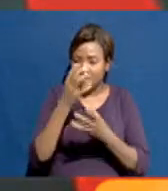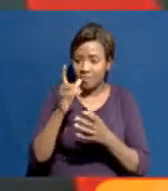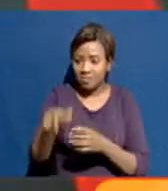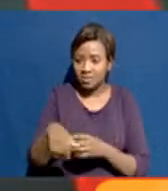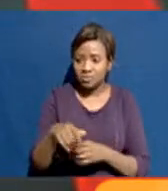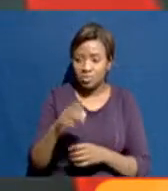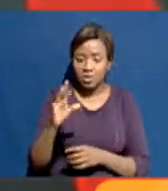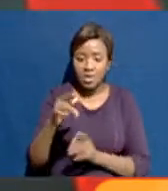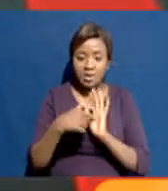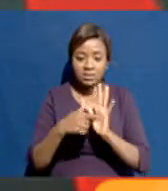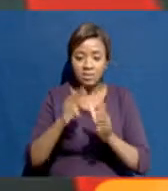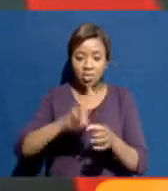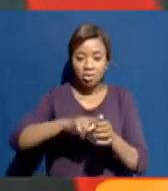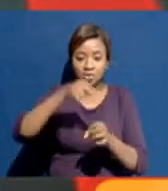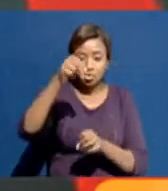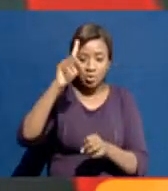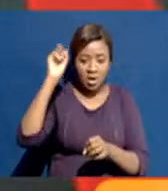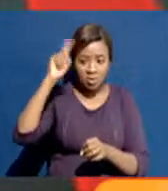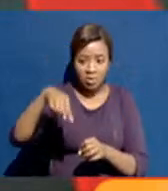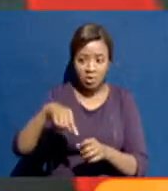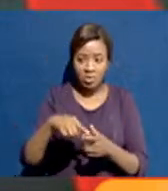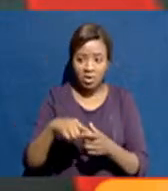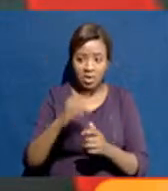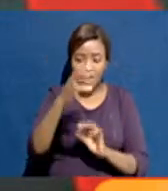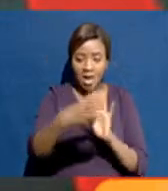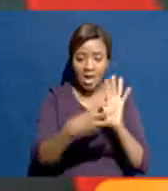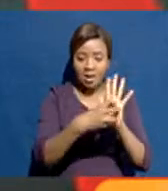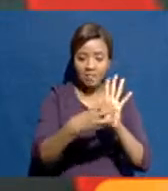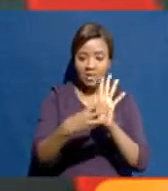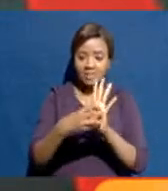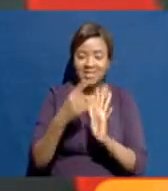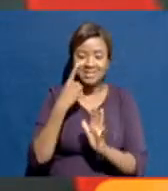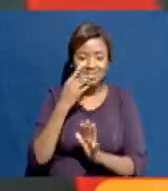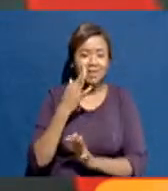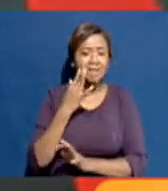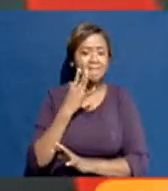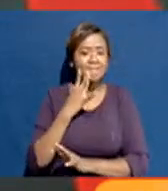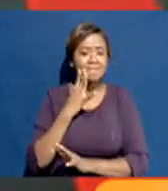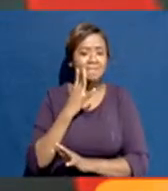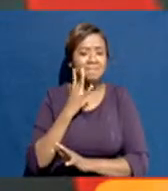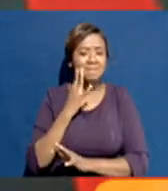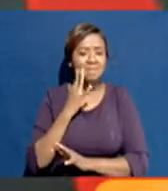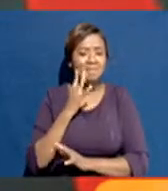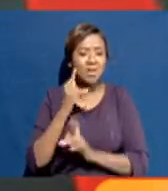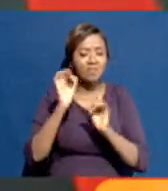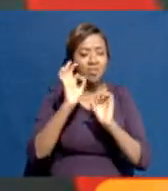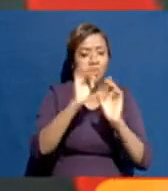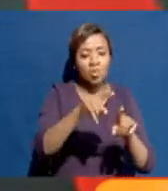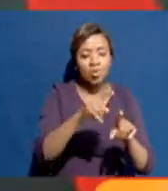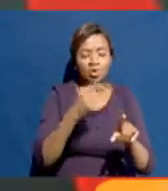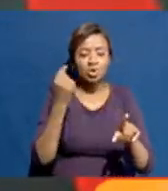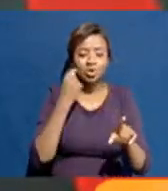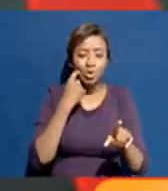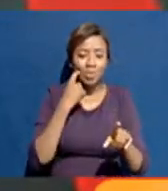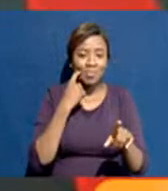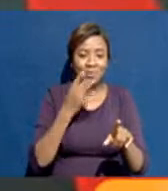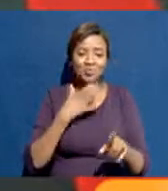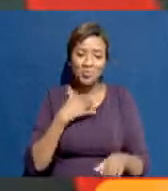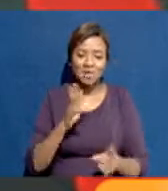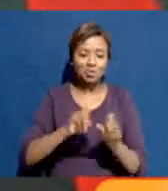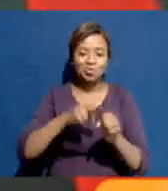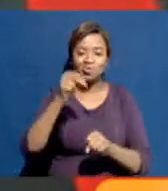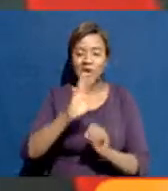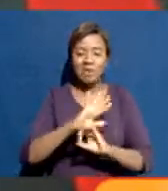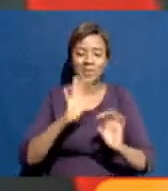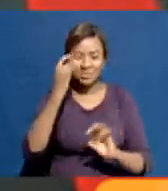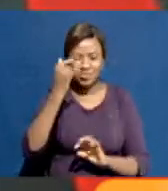Coca-Cola, the adverts, you see them every day. When you go to the shops, all you're thinking is, I want to buy Coca-Cola, because